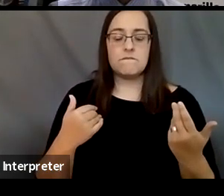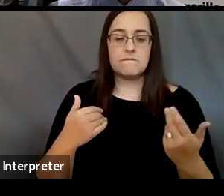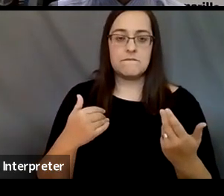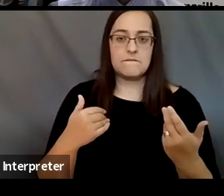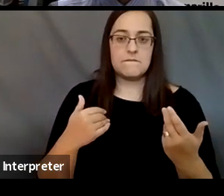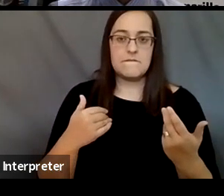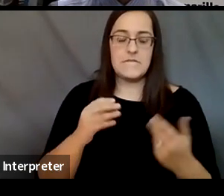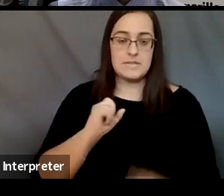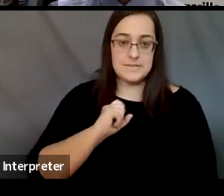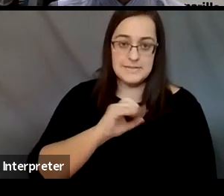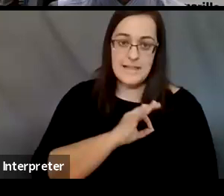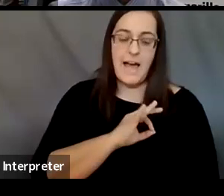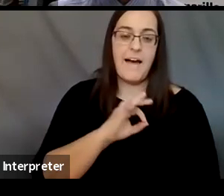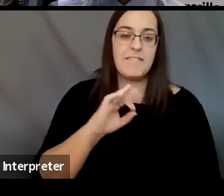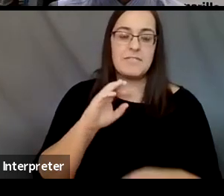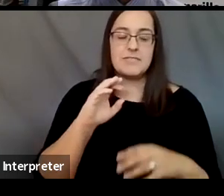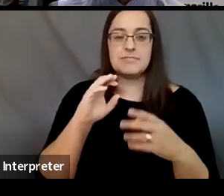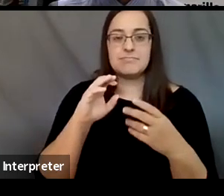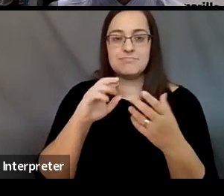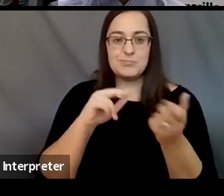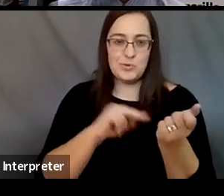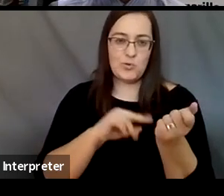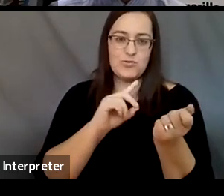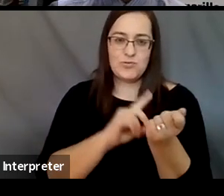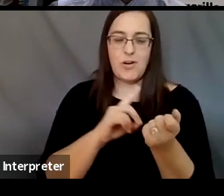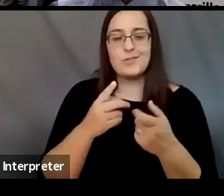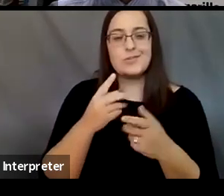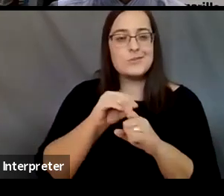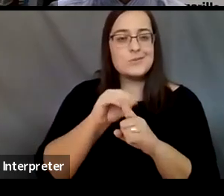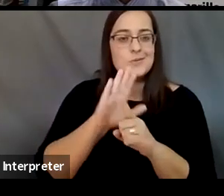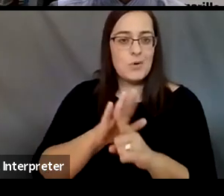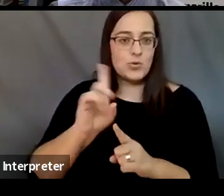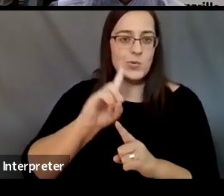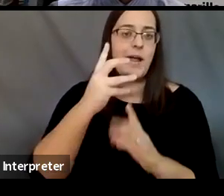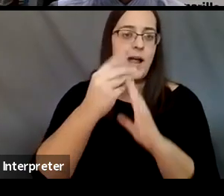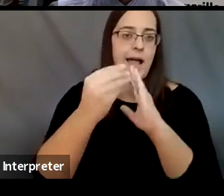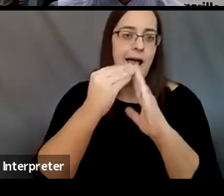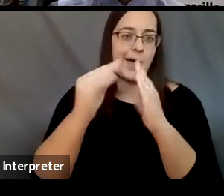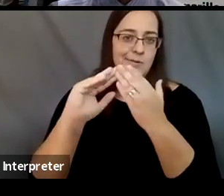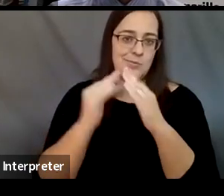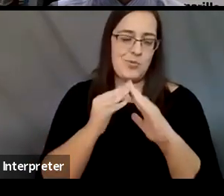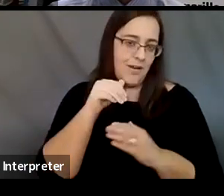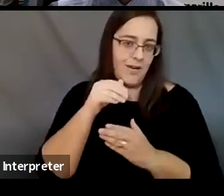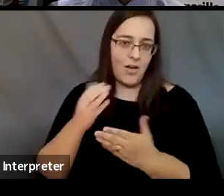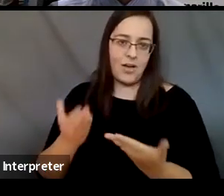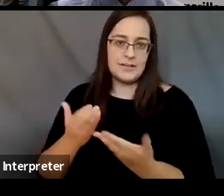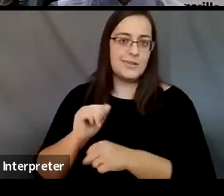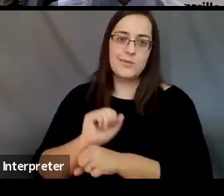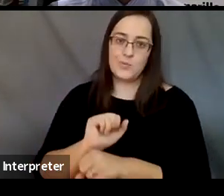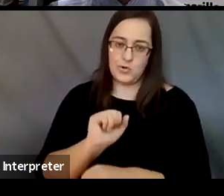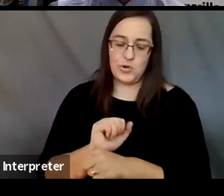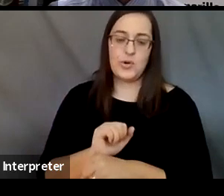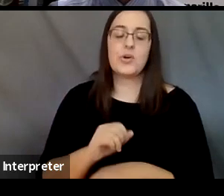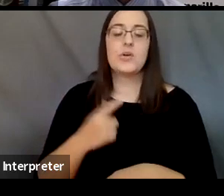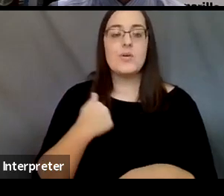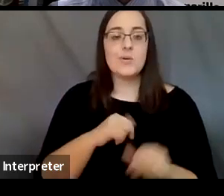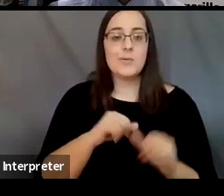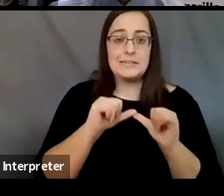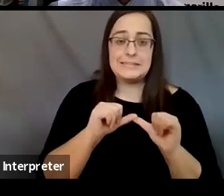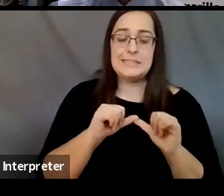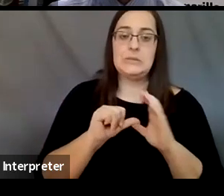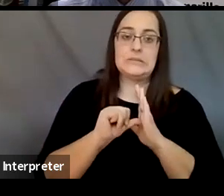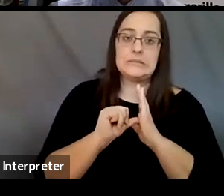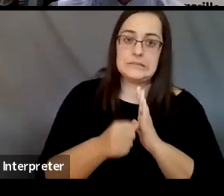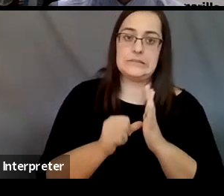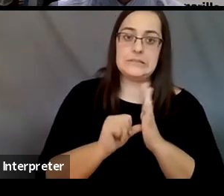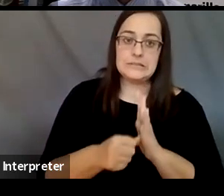staff employee exposures are coming in the community, and they're not occurring in the workplace. We are continuing to stress the